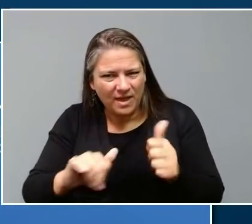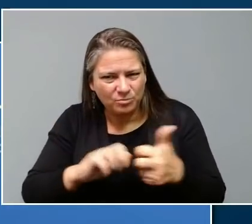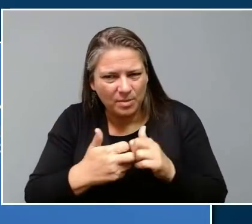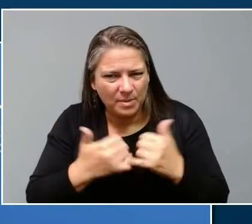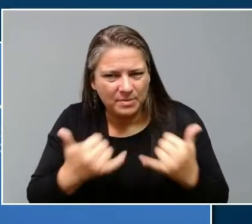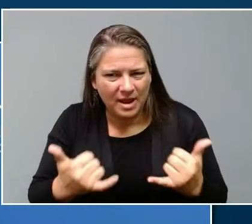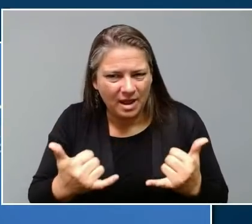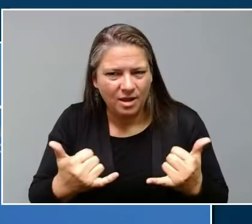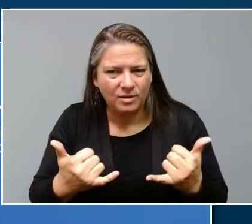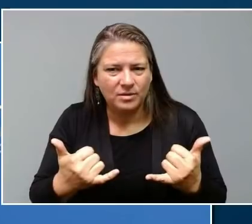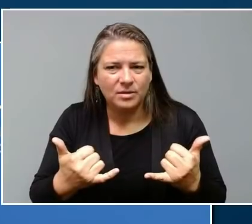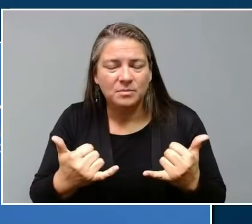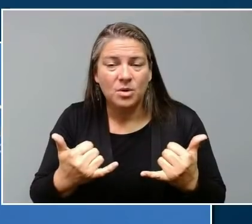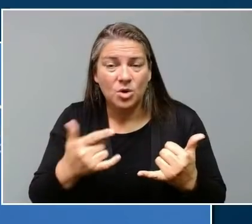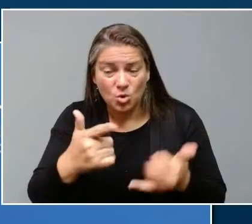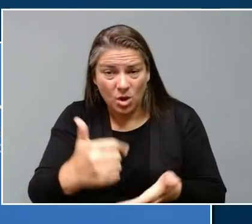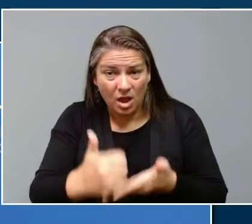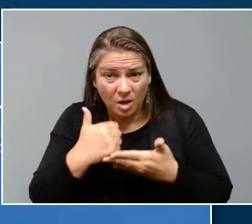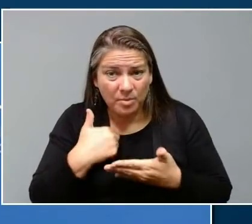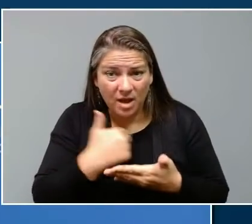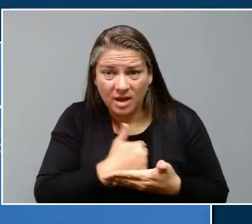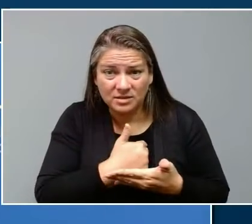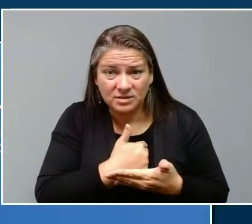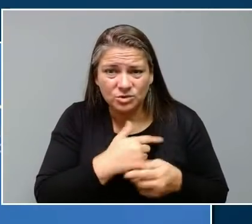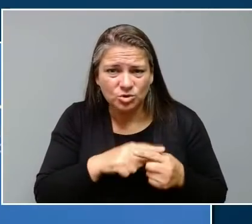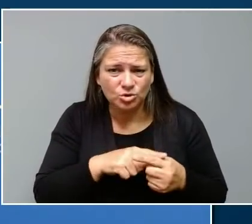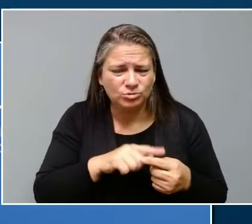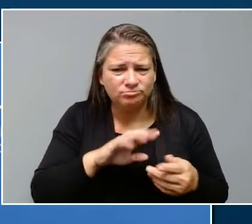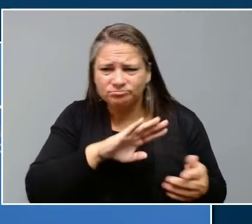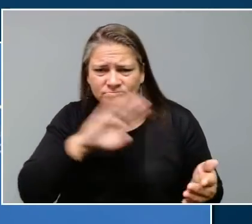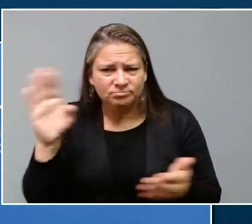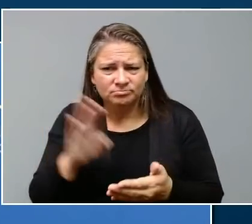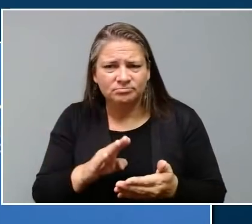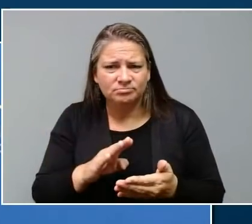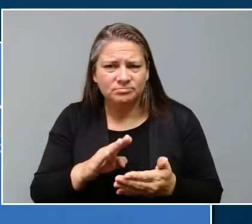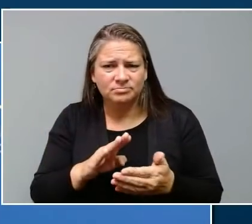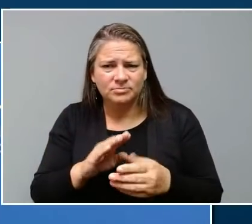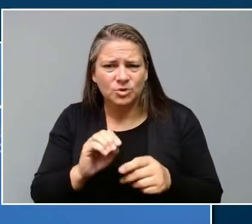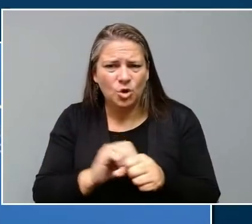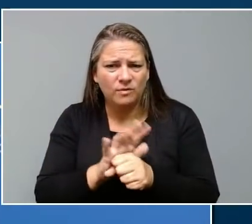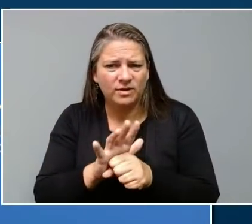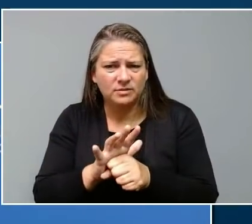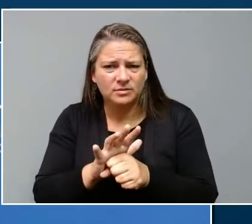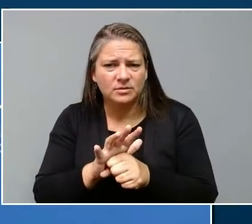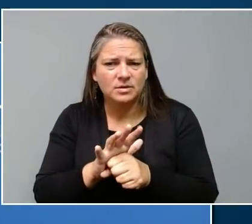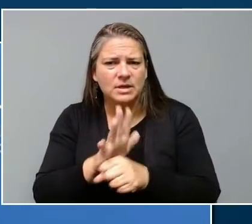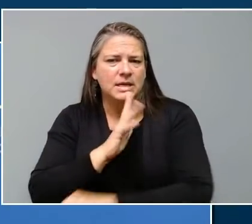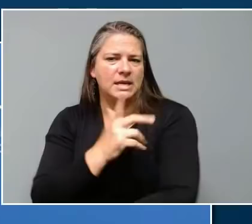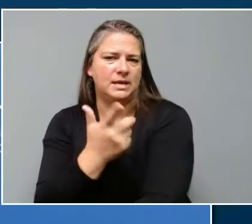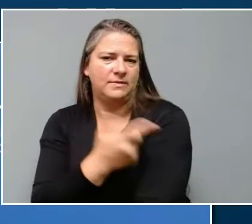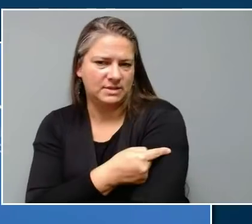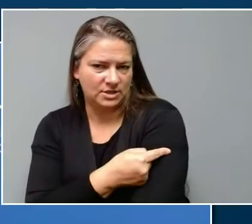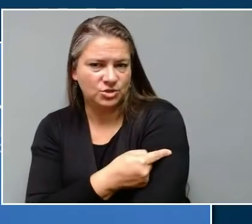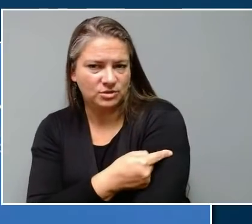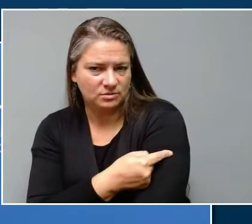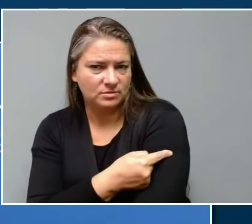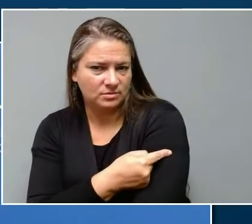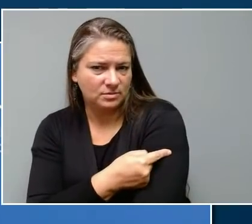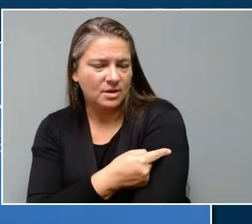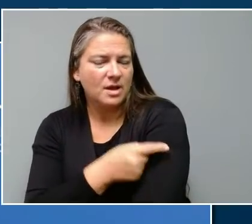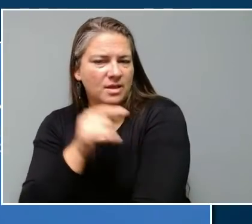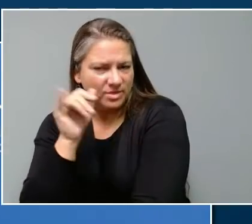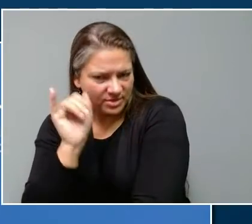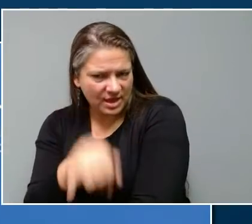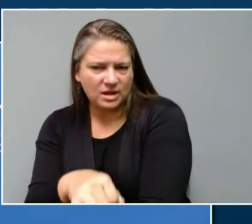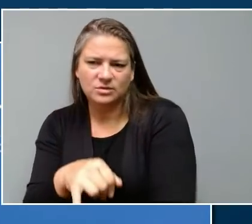turn the tide against COVID-19. First and foremost, getting vaccinated greatly reduces the likelihood of someone contracting the